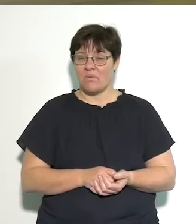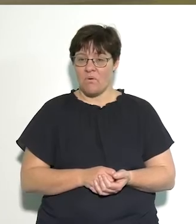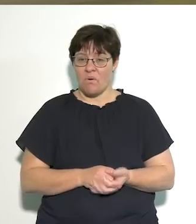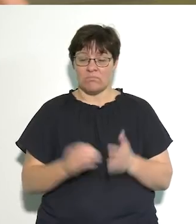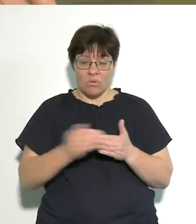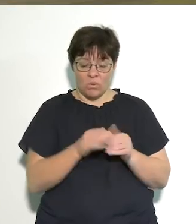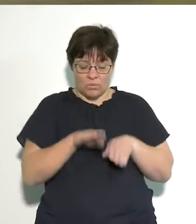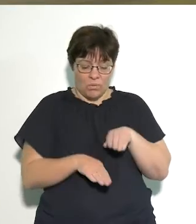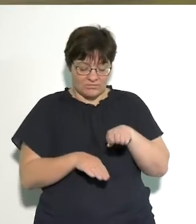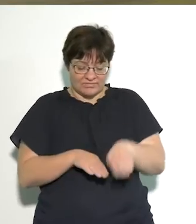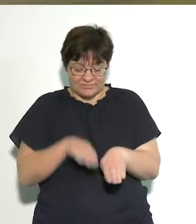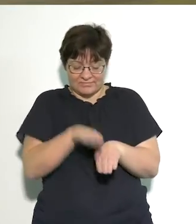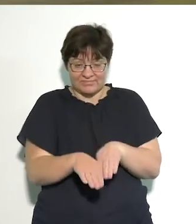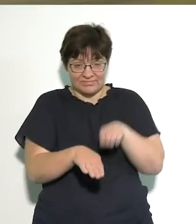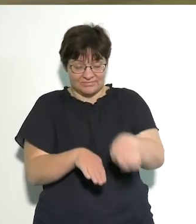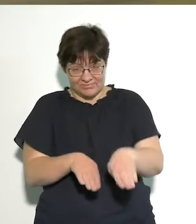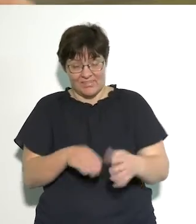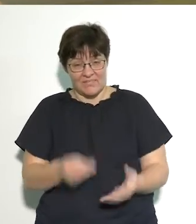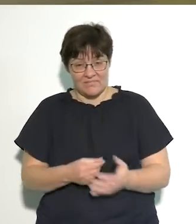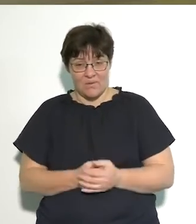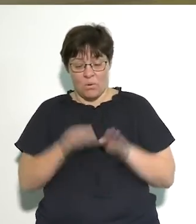walking close together,